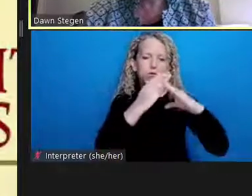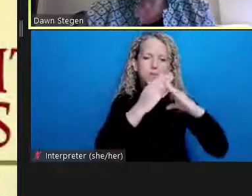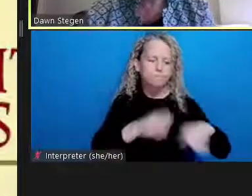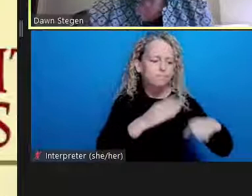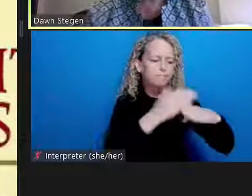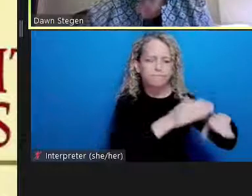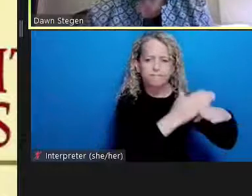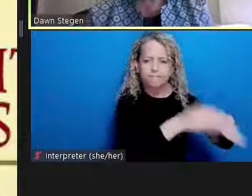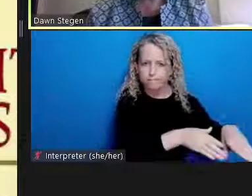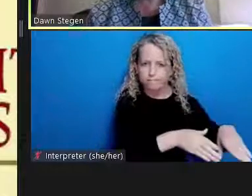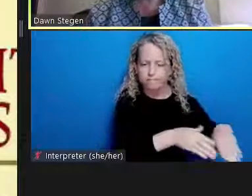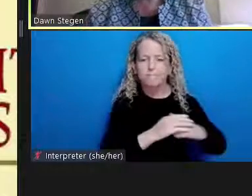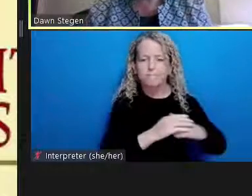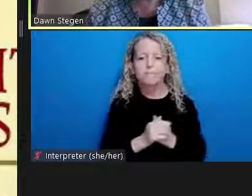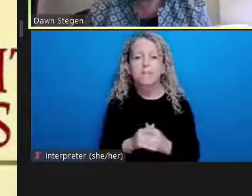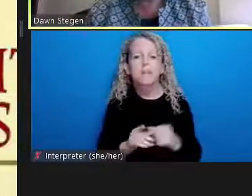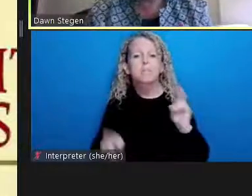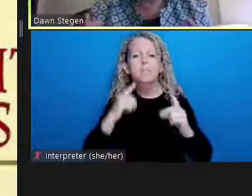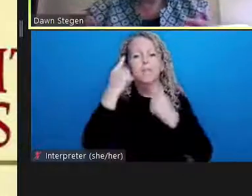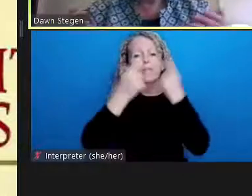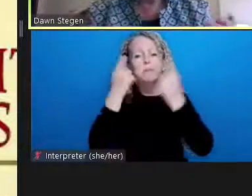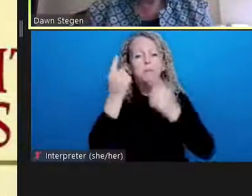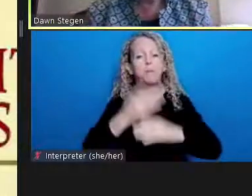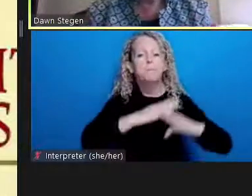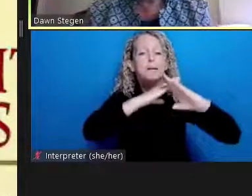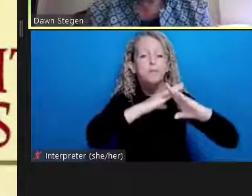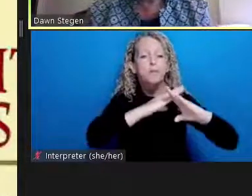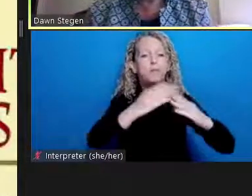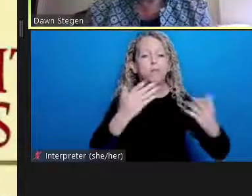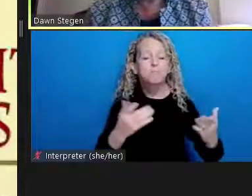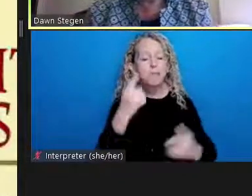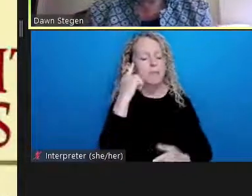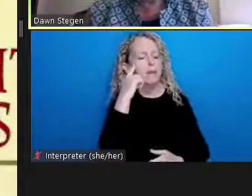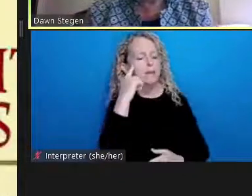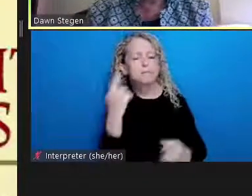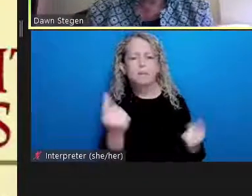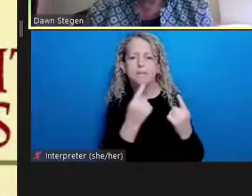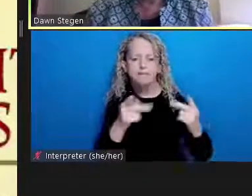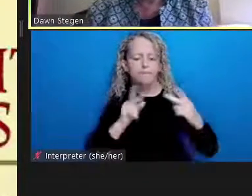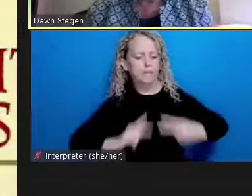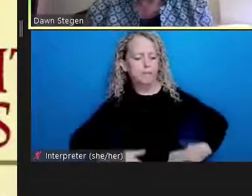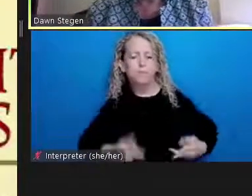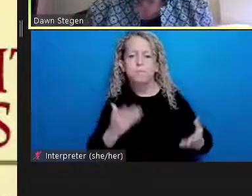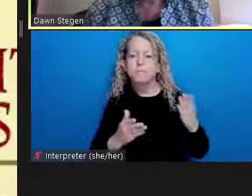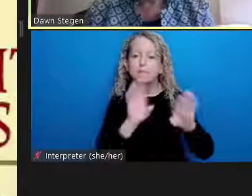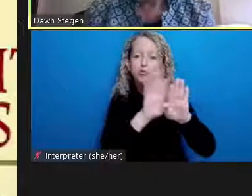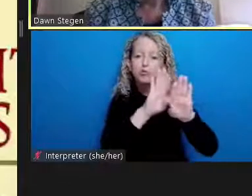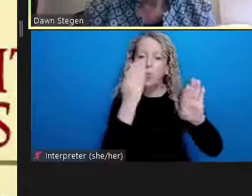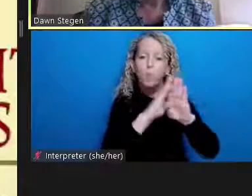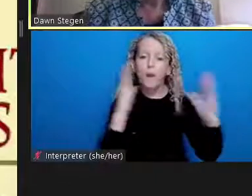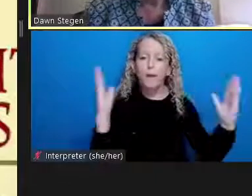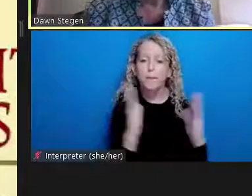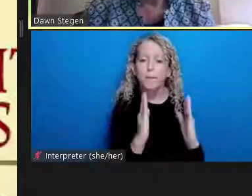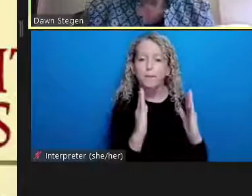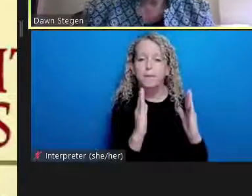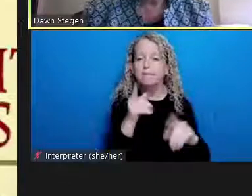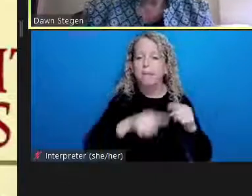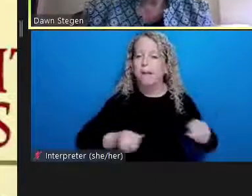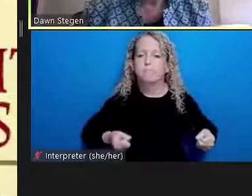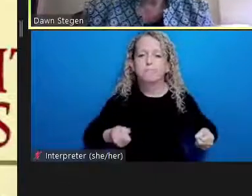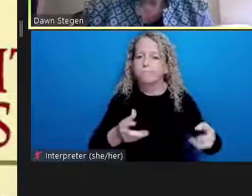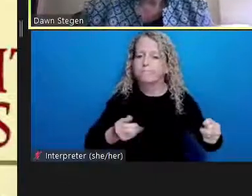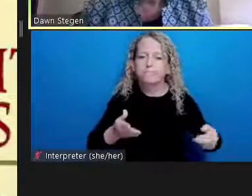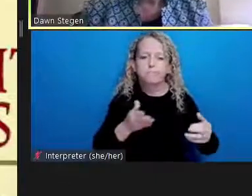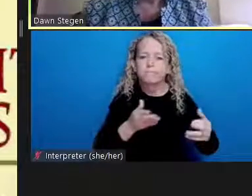Often when people think about barriers, they picture a physical barrier such as a doorway that is too small for a wheelchair to